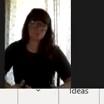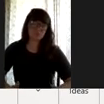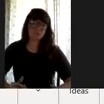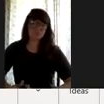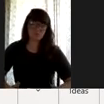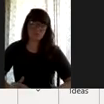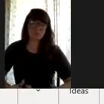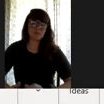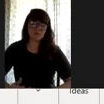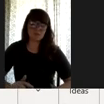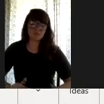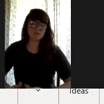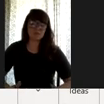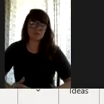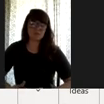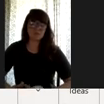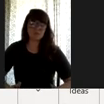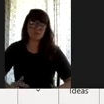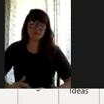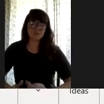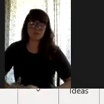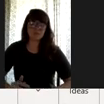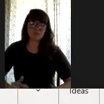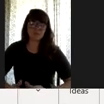that? Mm-hmm. Okay.